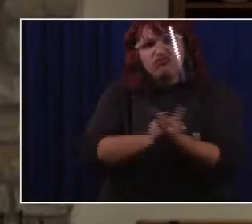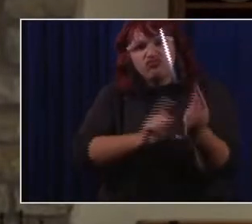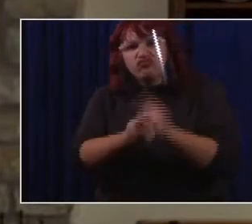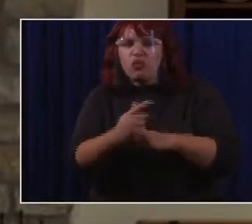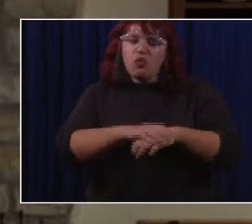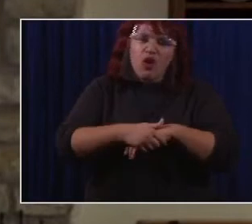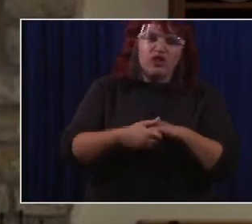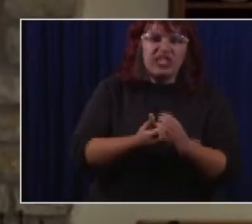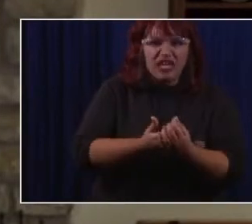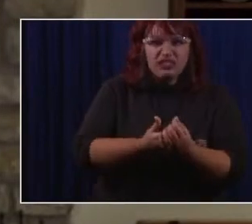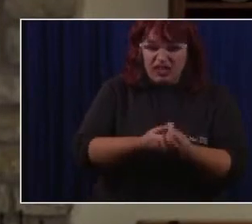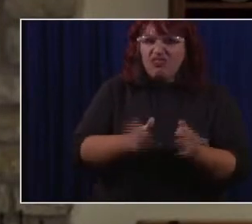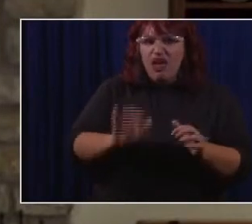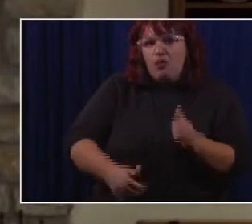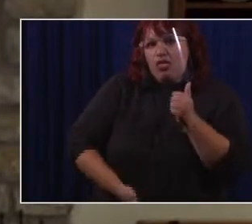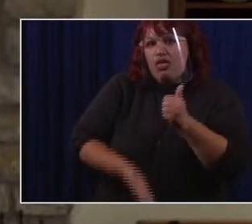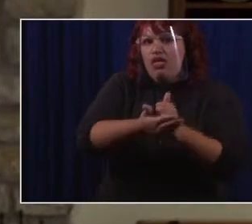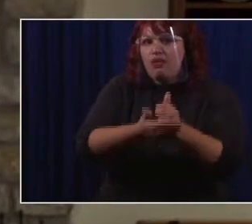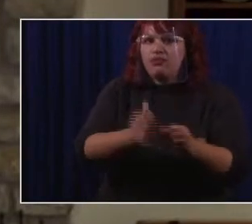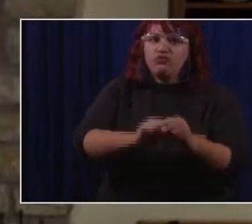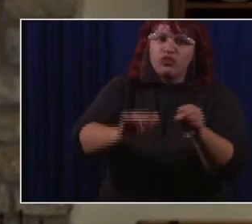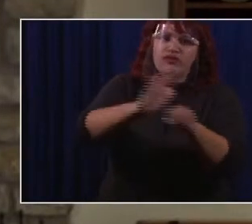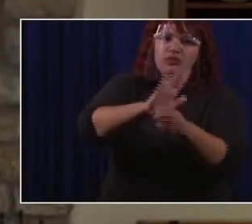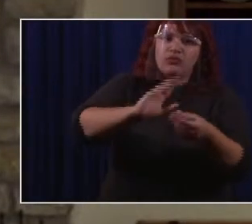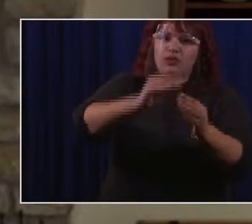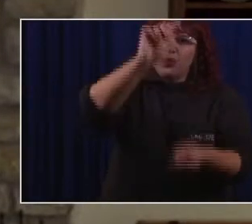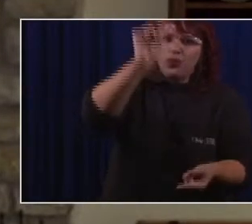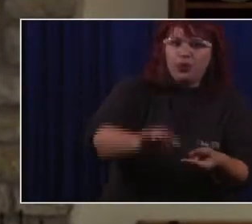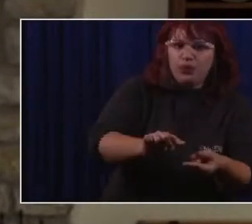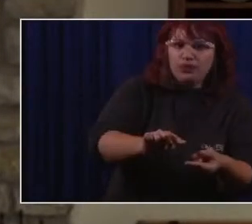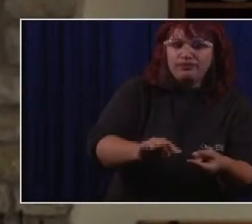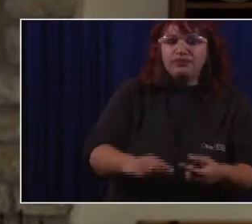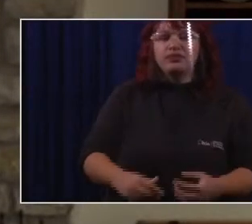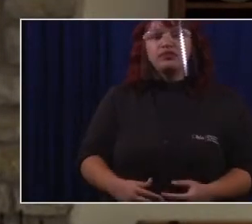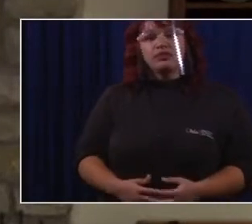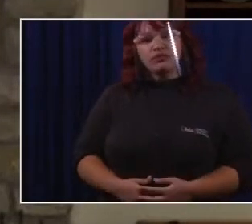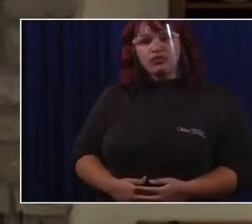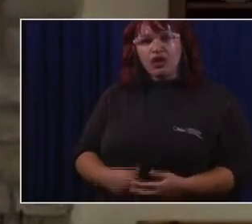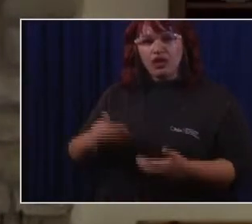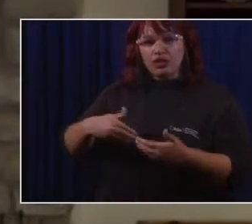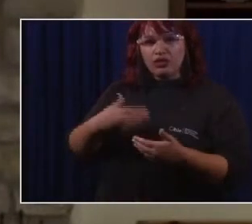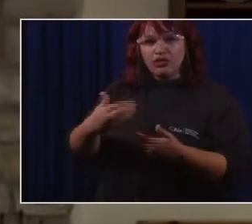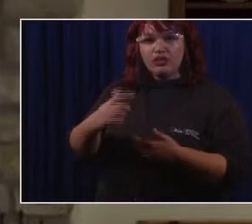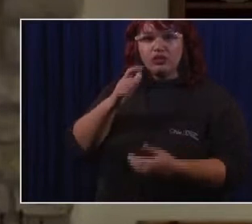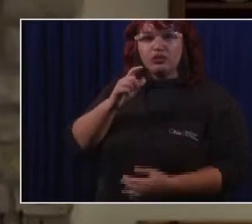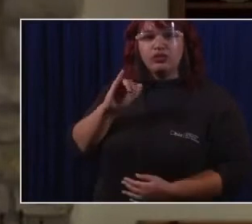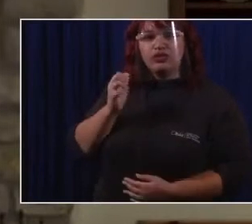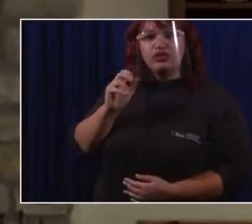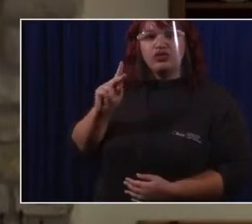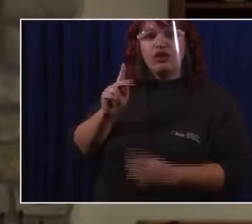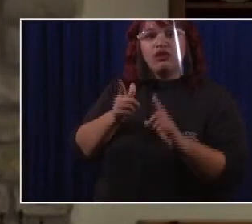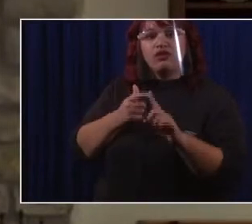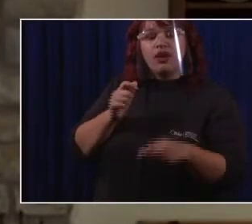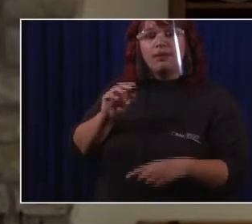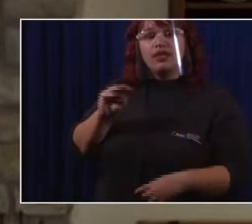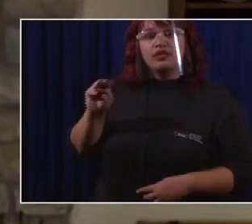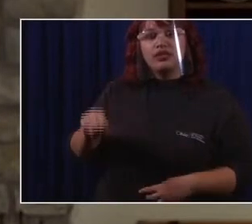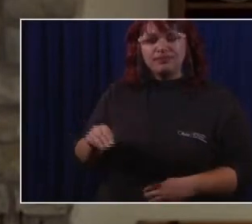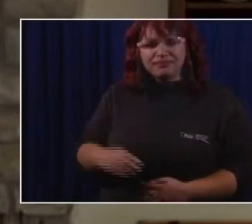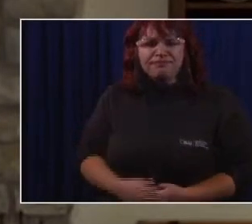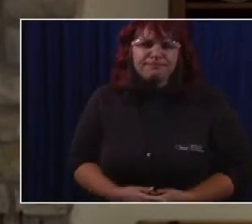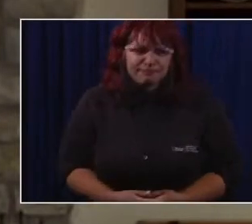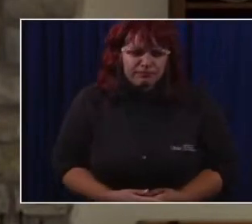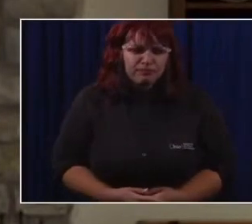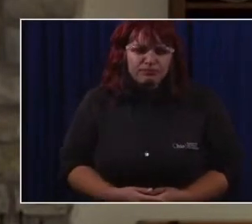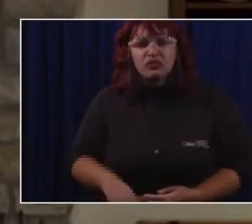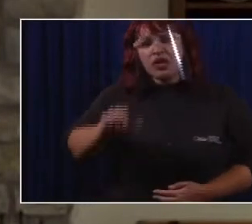Next question is from Jack Windsor at WMFD in Mansfield. Hey, Jack. Hi, Governor. Amy Acton said that her